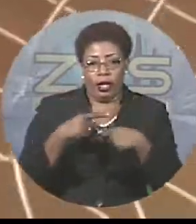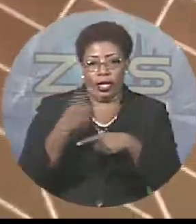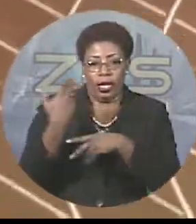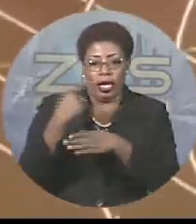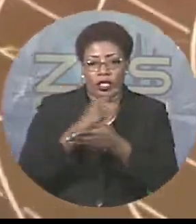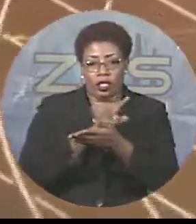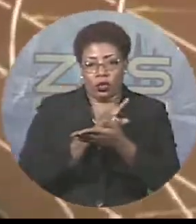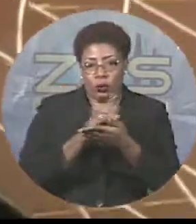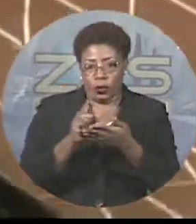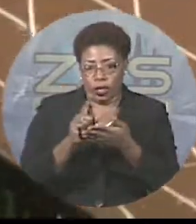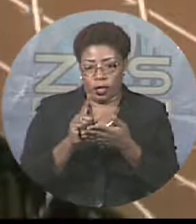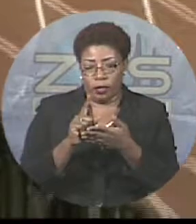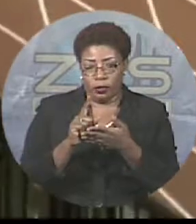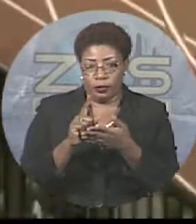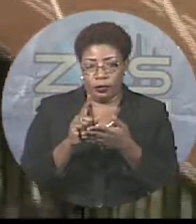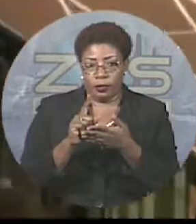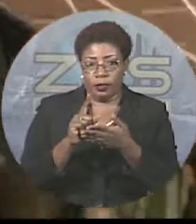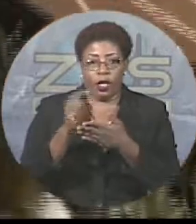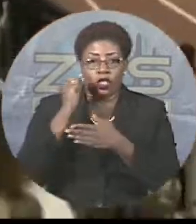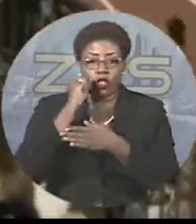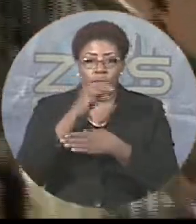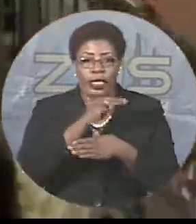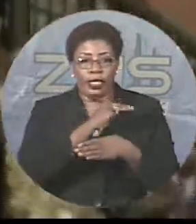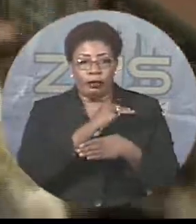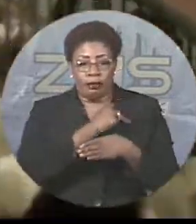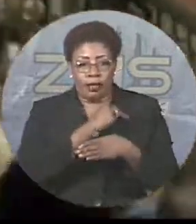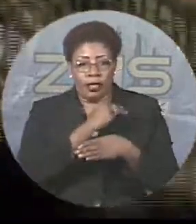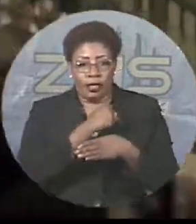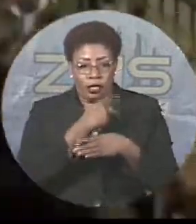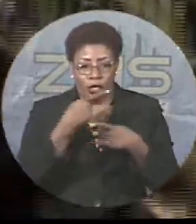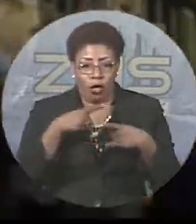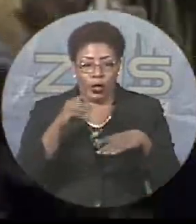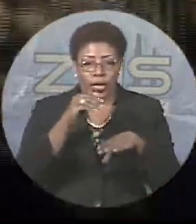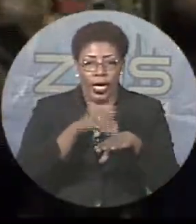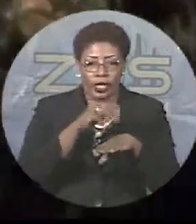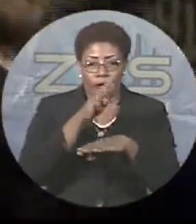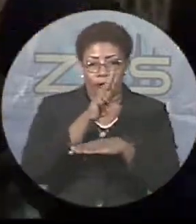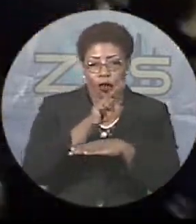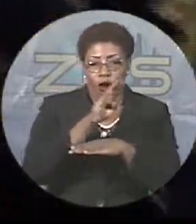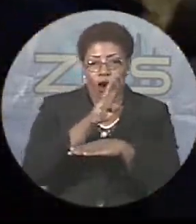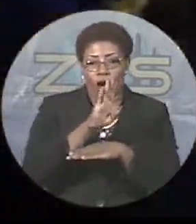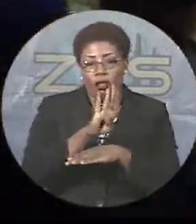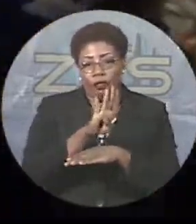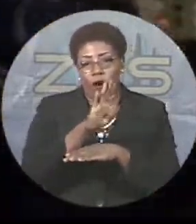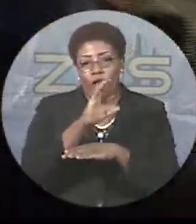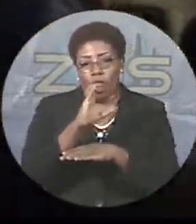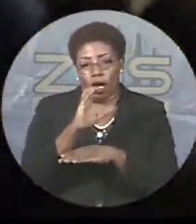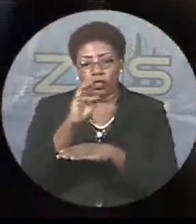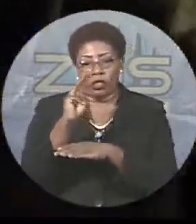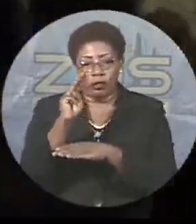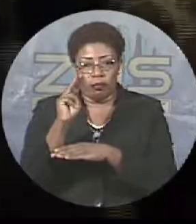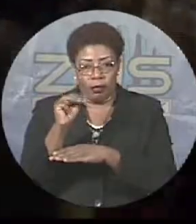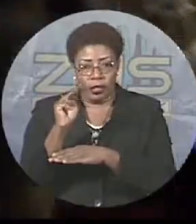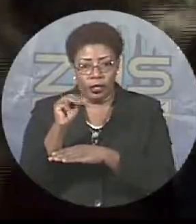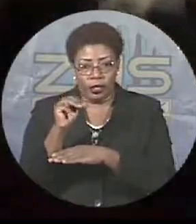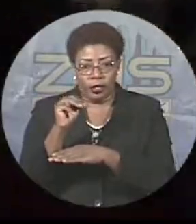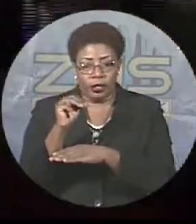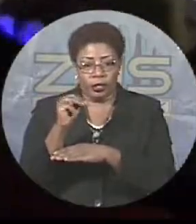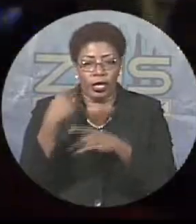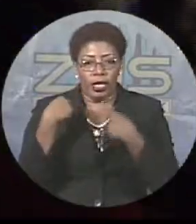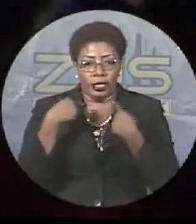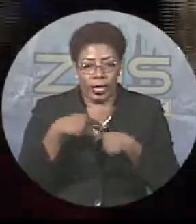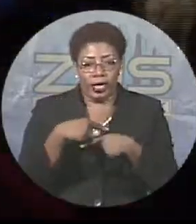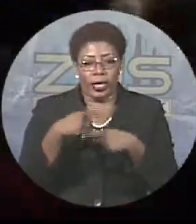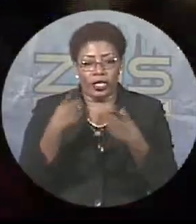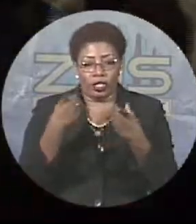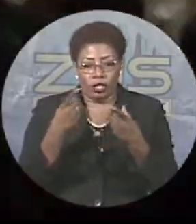of 21.88, Shaunae Miller-Weibo going after the 400-meter title today in Brussels. And she